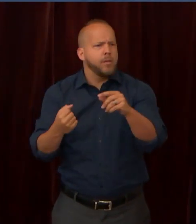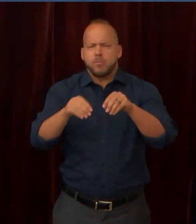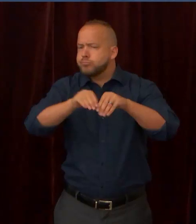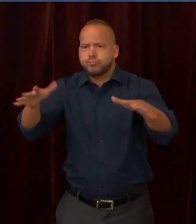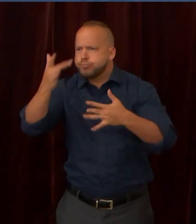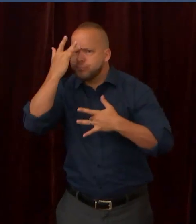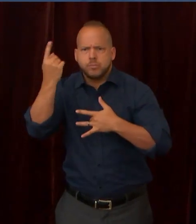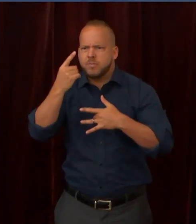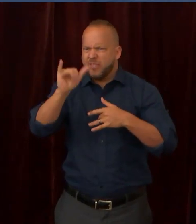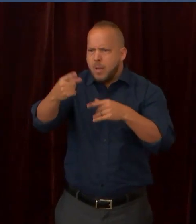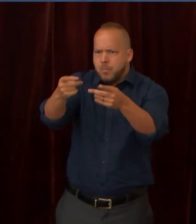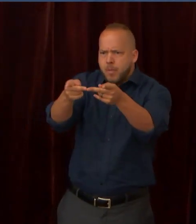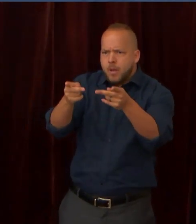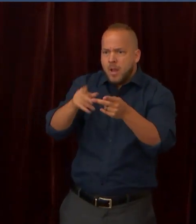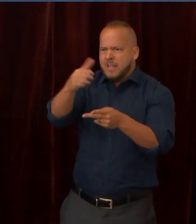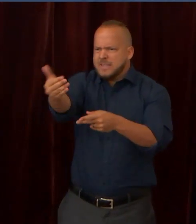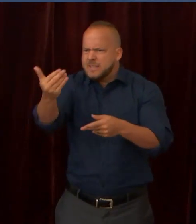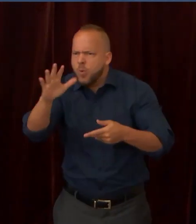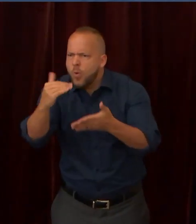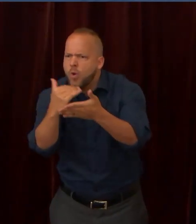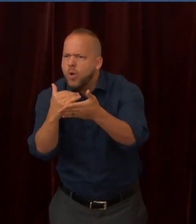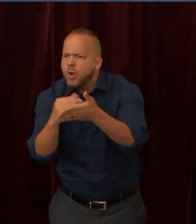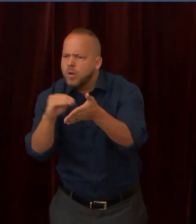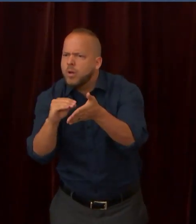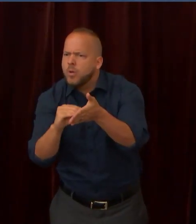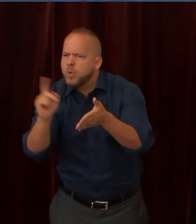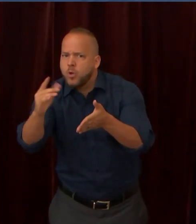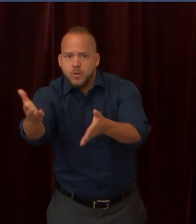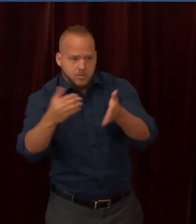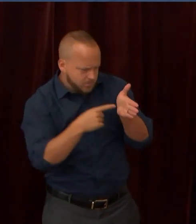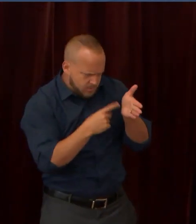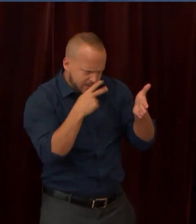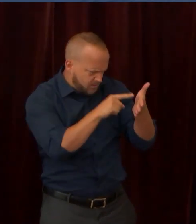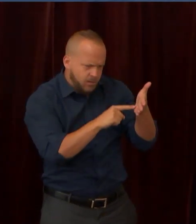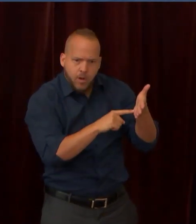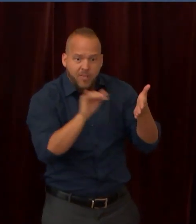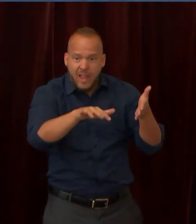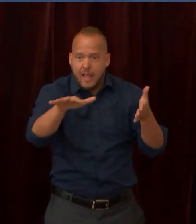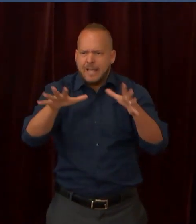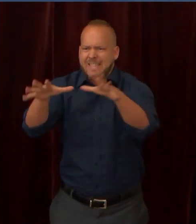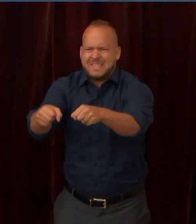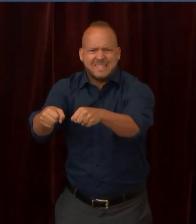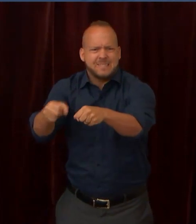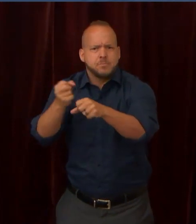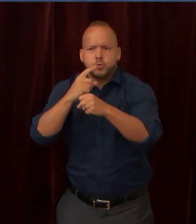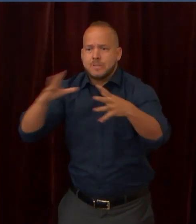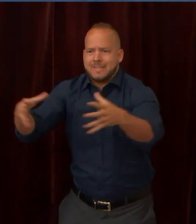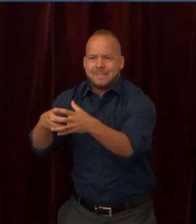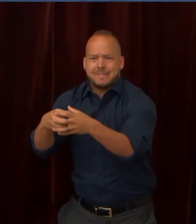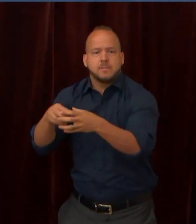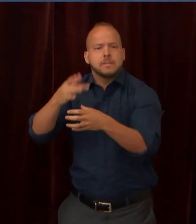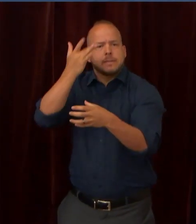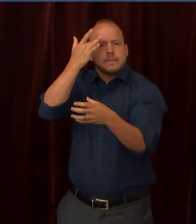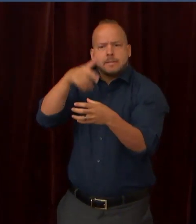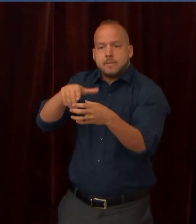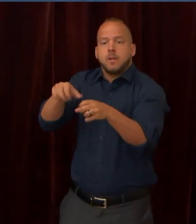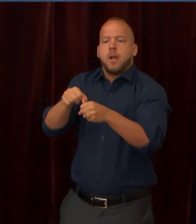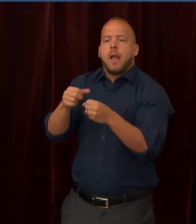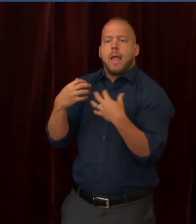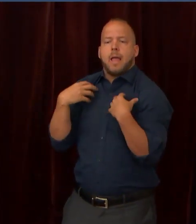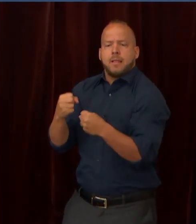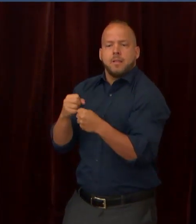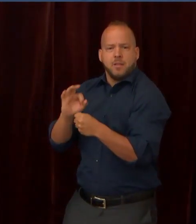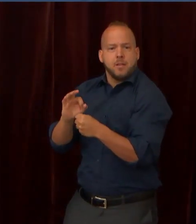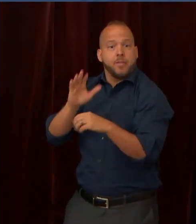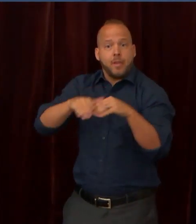about their potential exposure so that they can protect themselves and their families as soon as possible. We